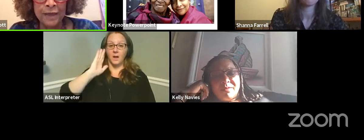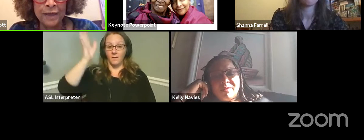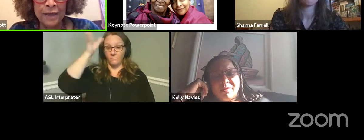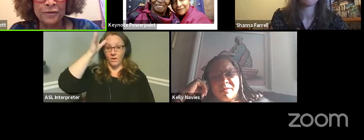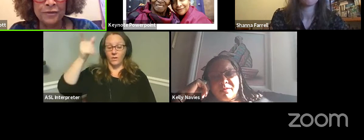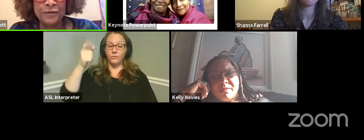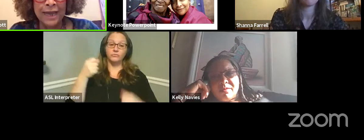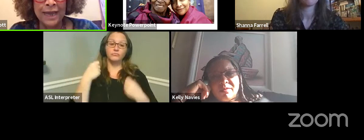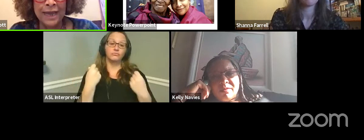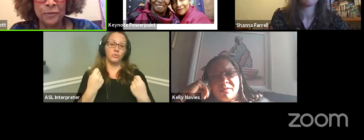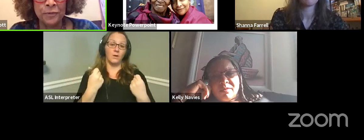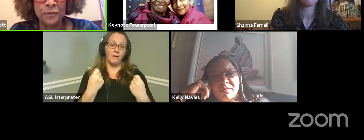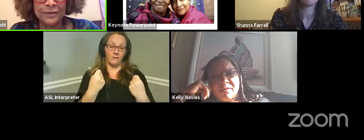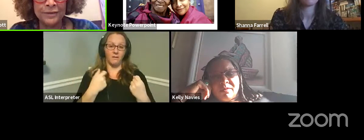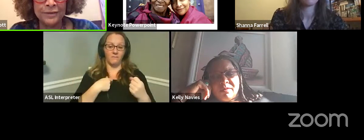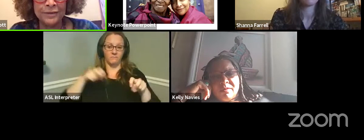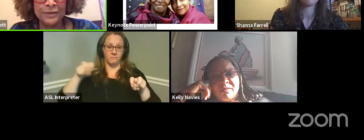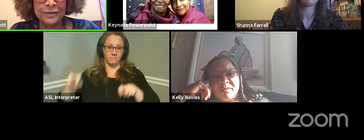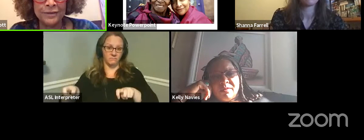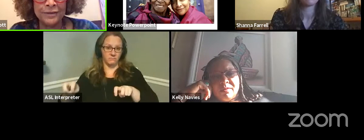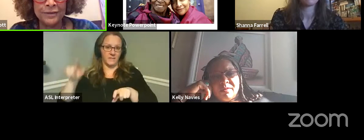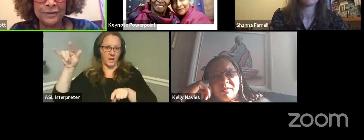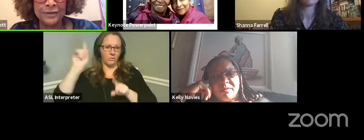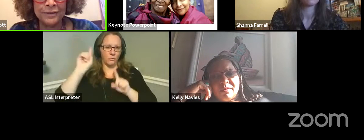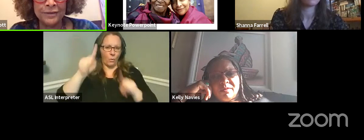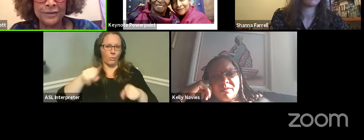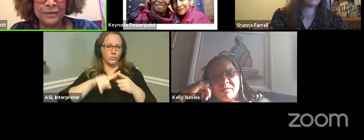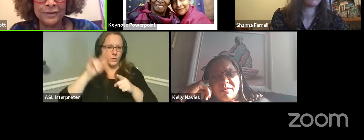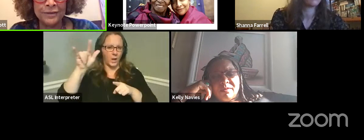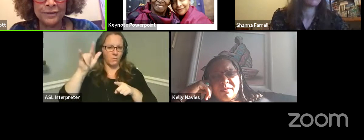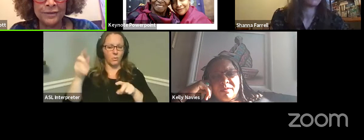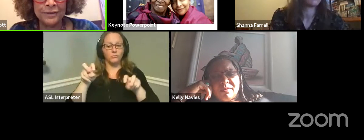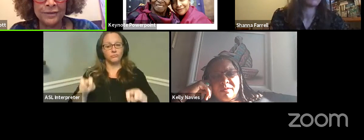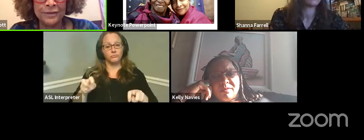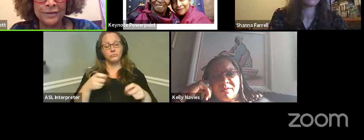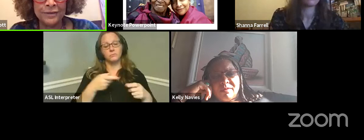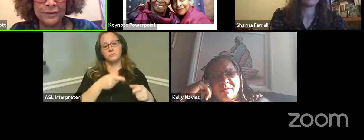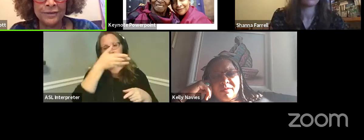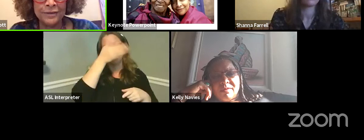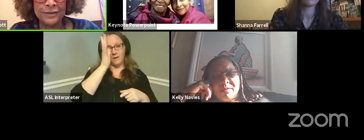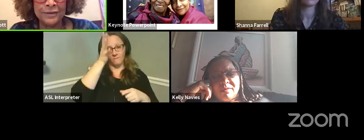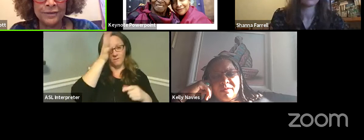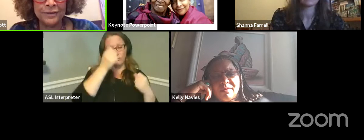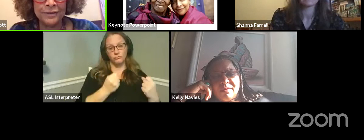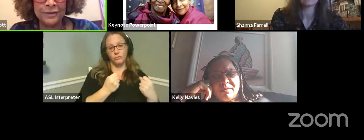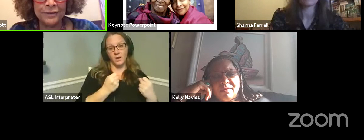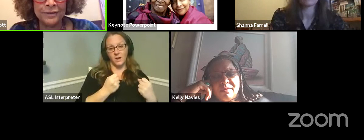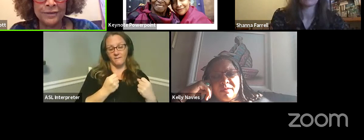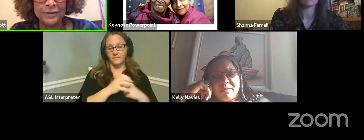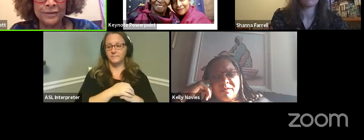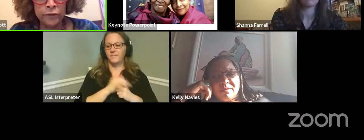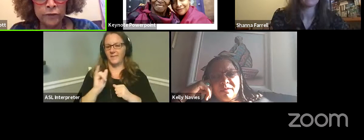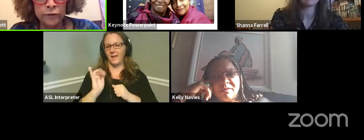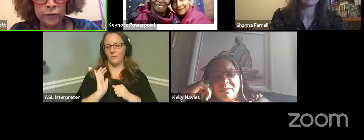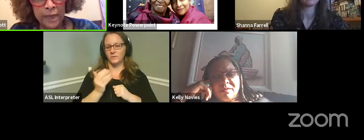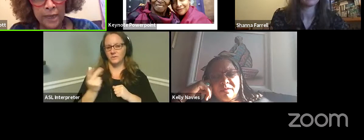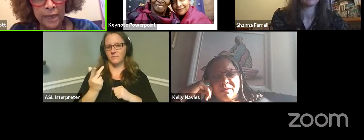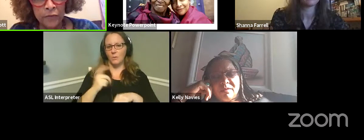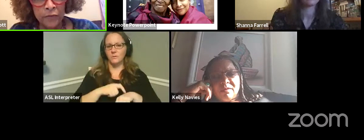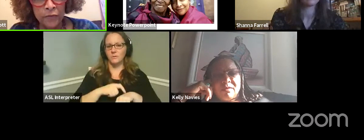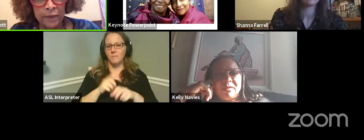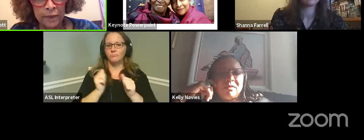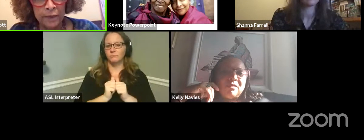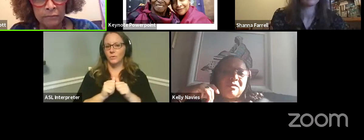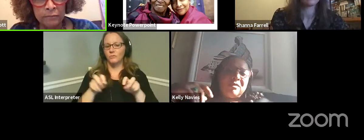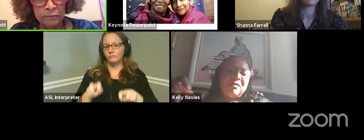godfather was driving me to the airport because that used to be our time together. And he said, you know, one day